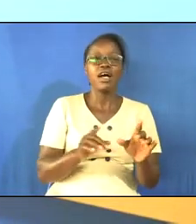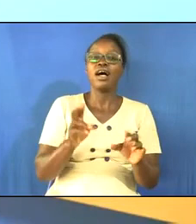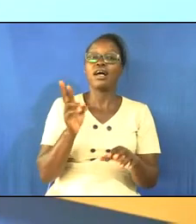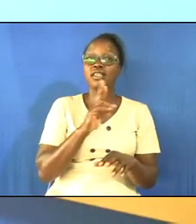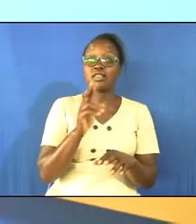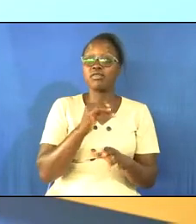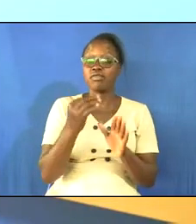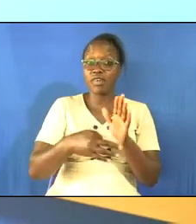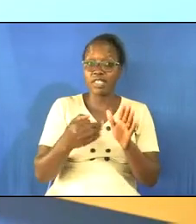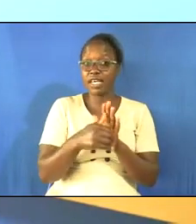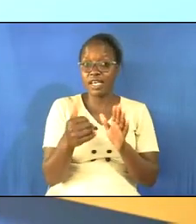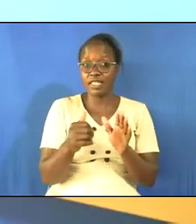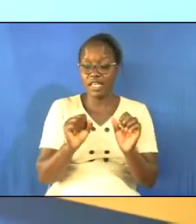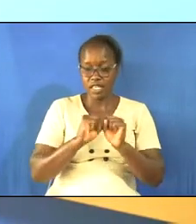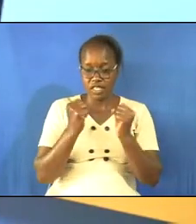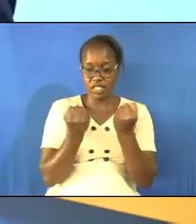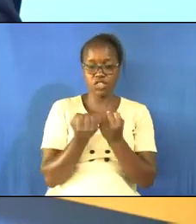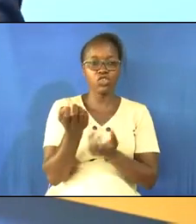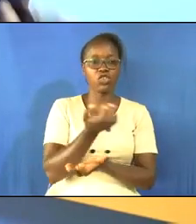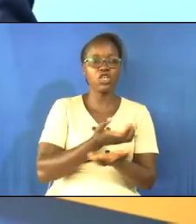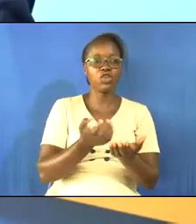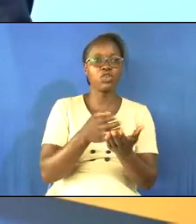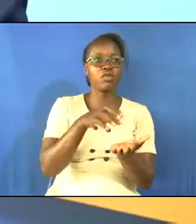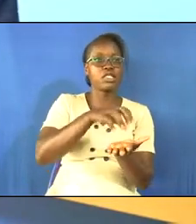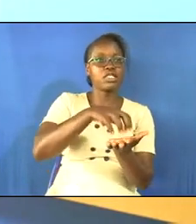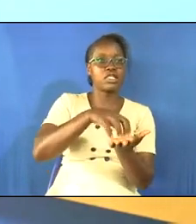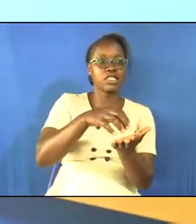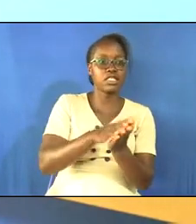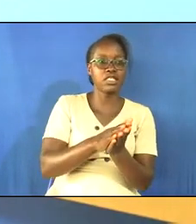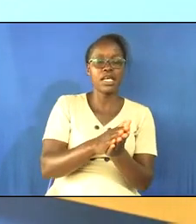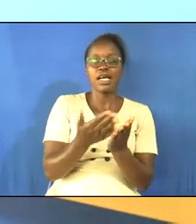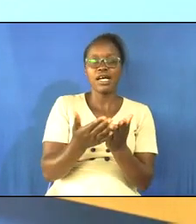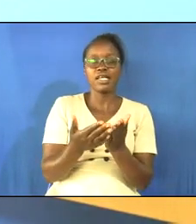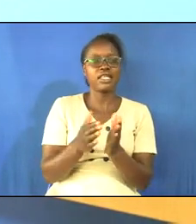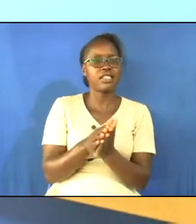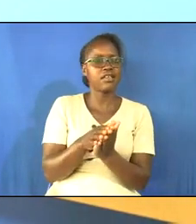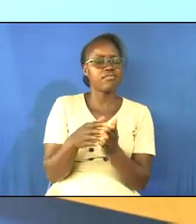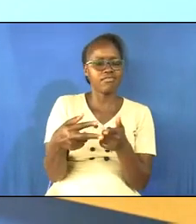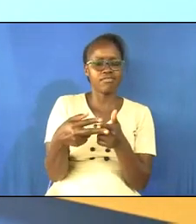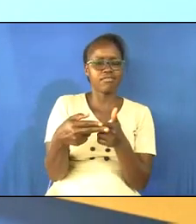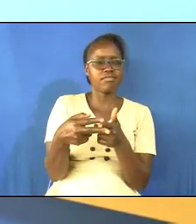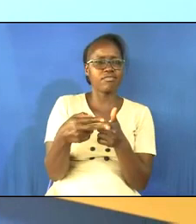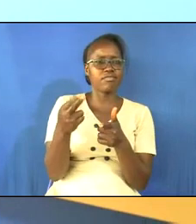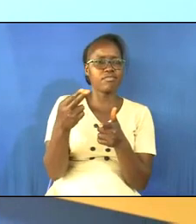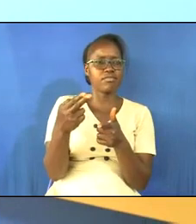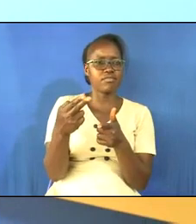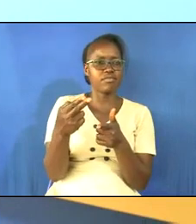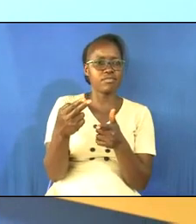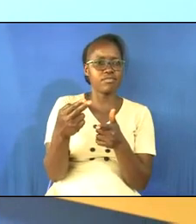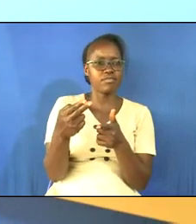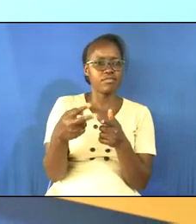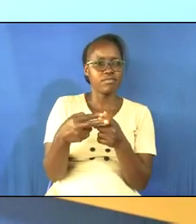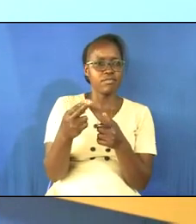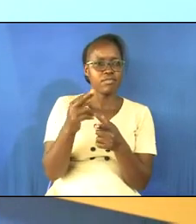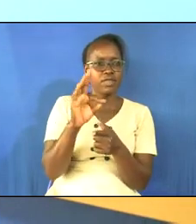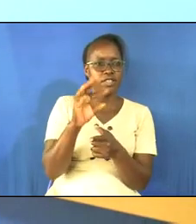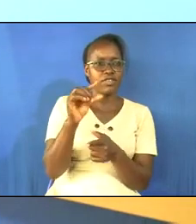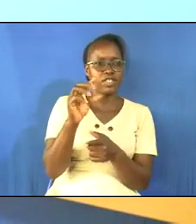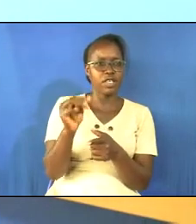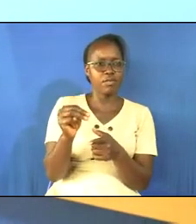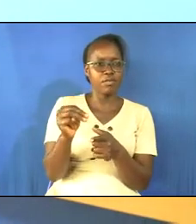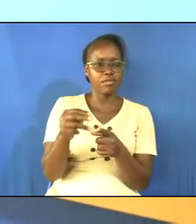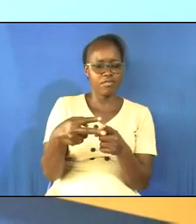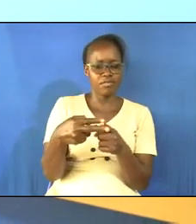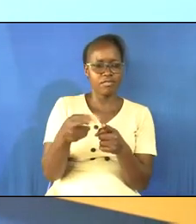status. Other risk factors will be like male circumcision. It confers benefit to ladies. So how does